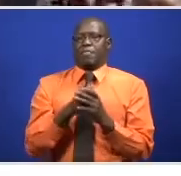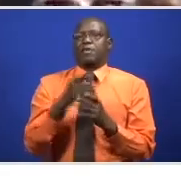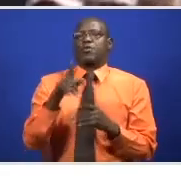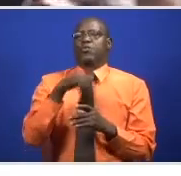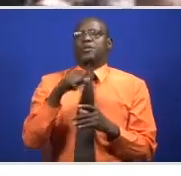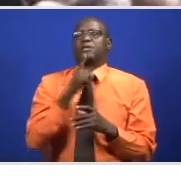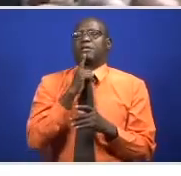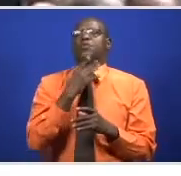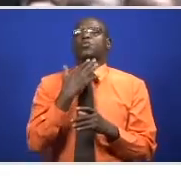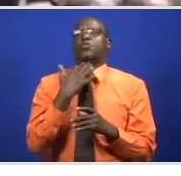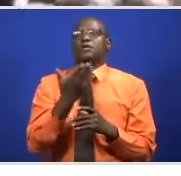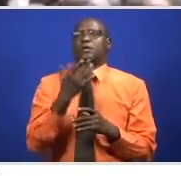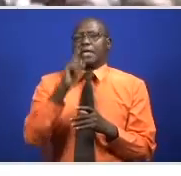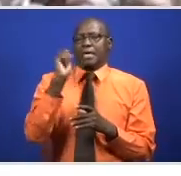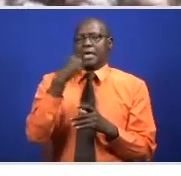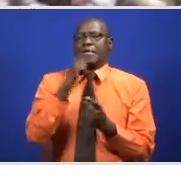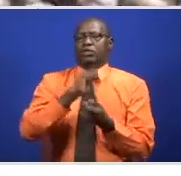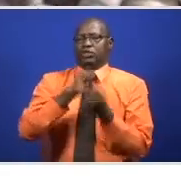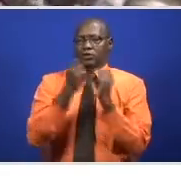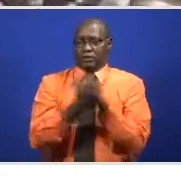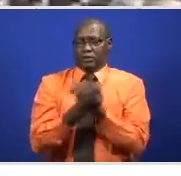tunataka Kenya ibadilike.